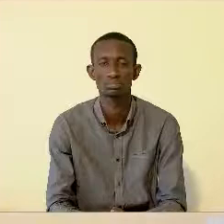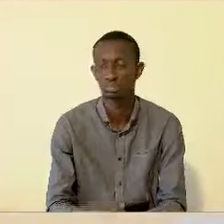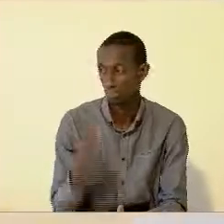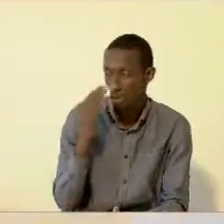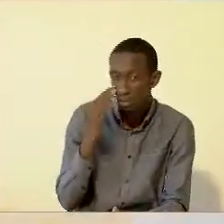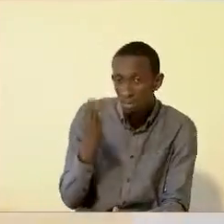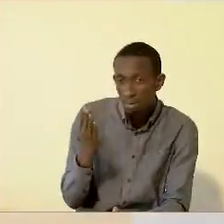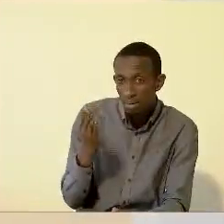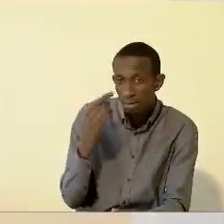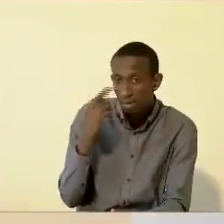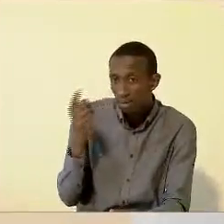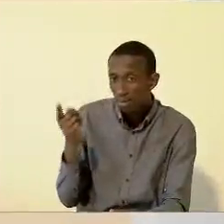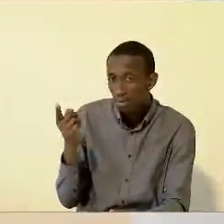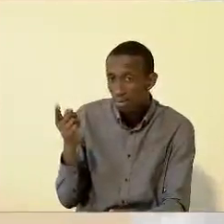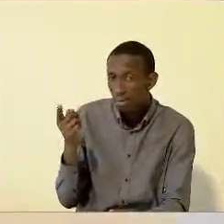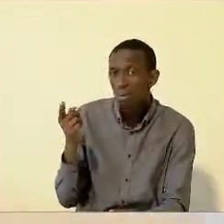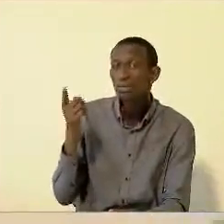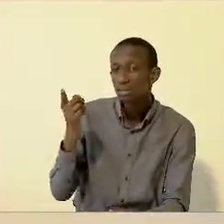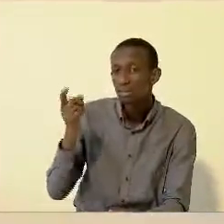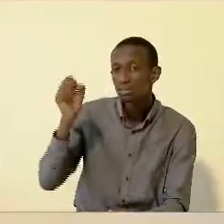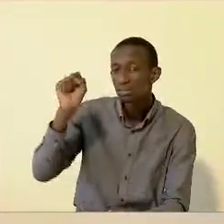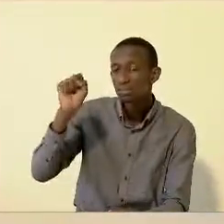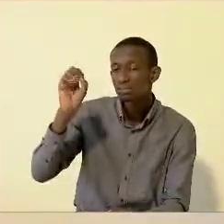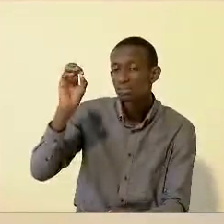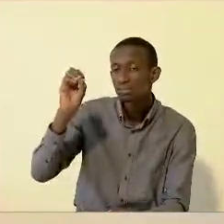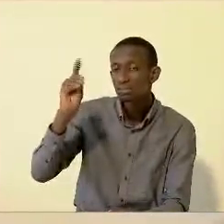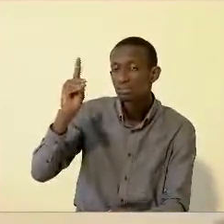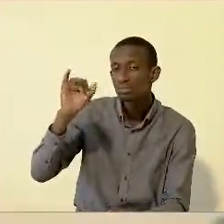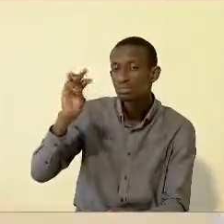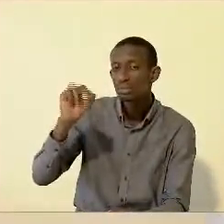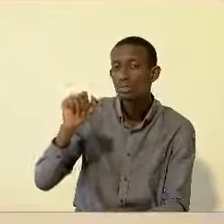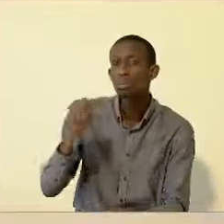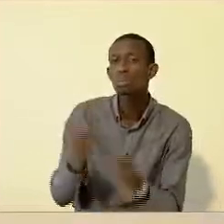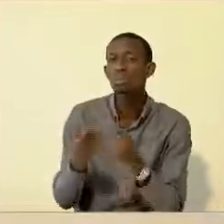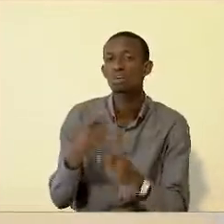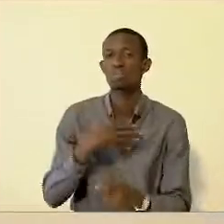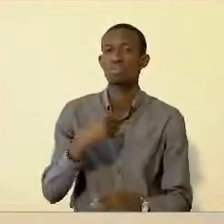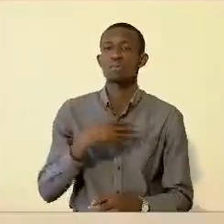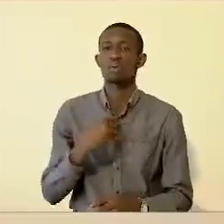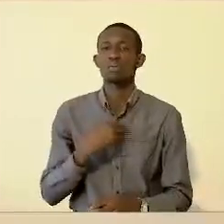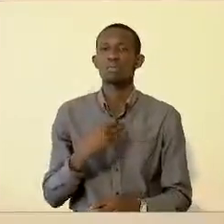Look, that is sodium burning with a yellow flame.